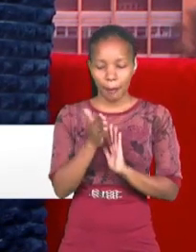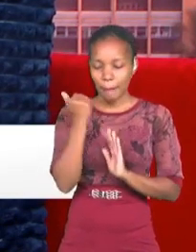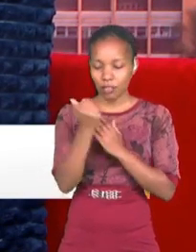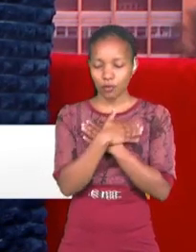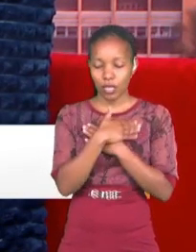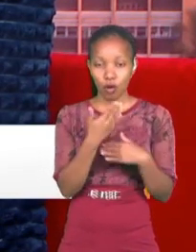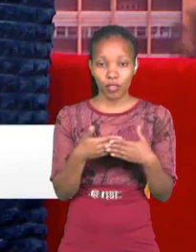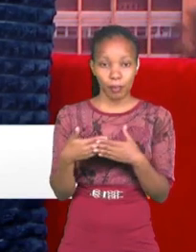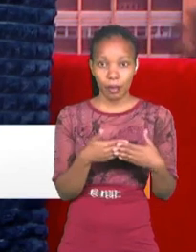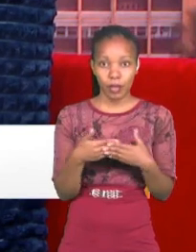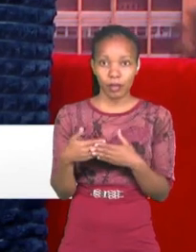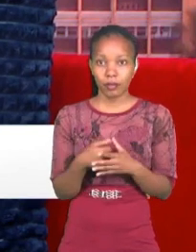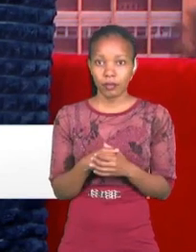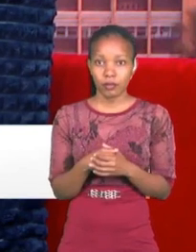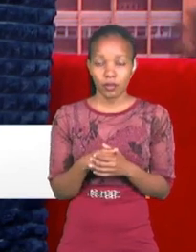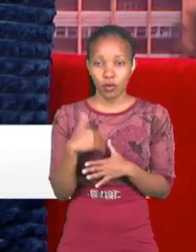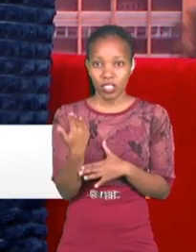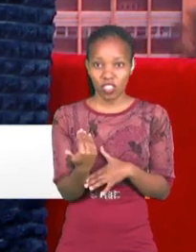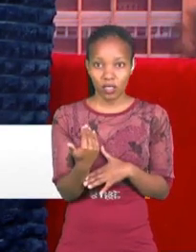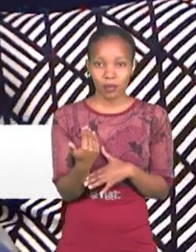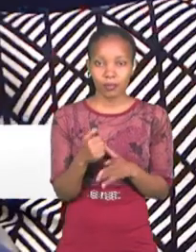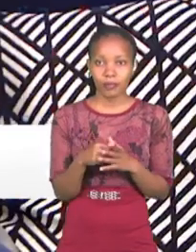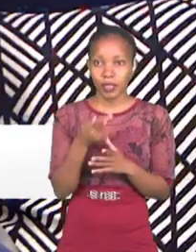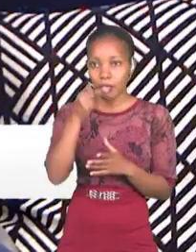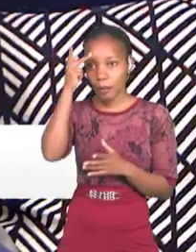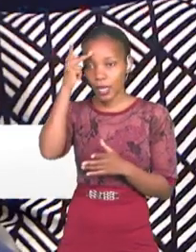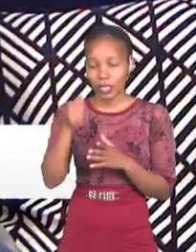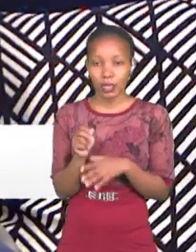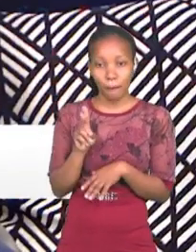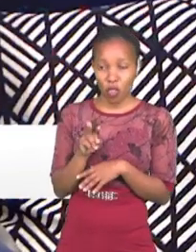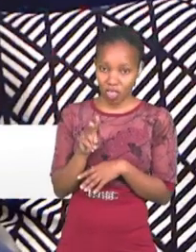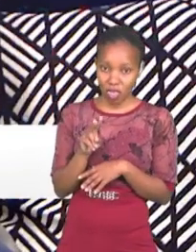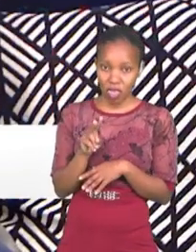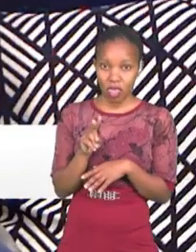baby, of the child. Basically the parents actually. Yeah, both. Parents.